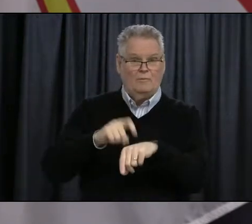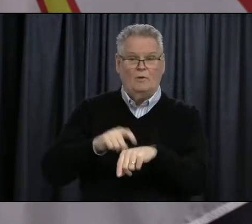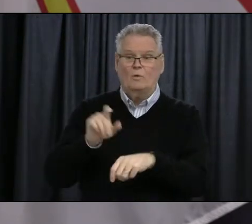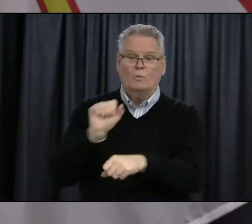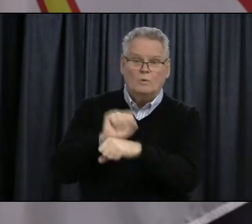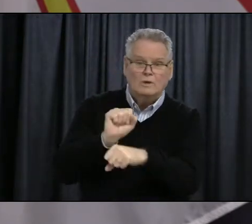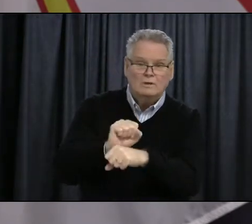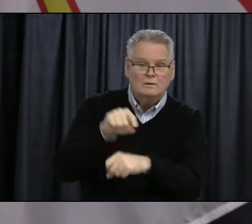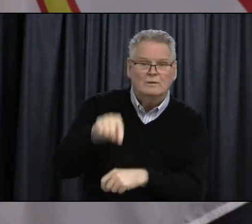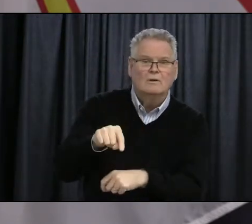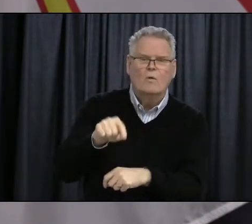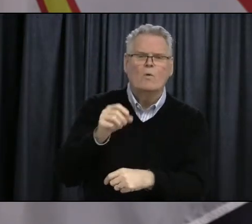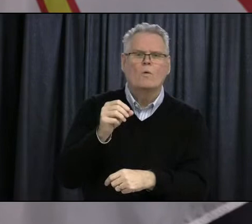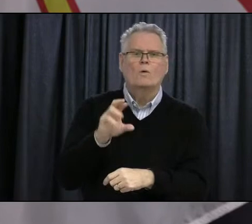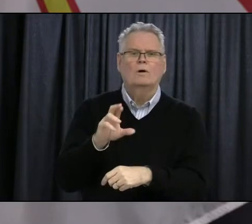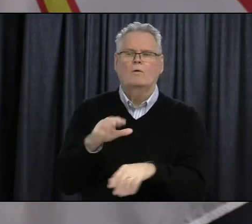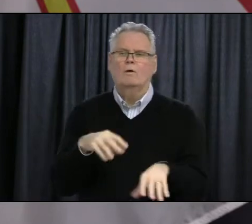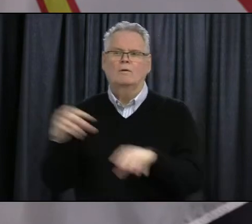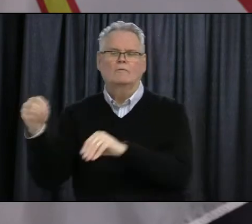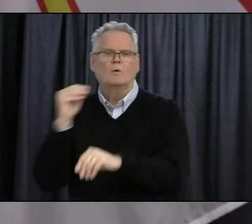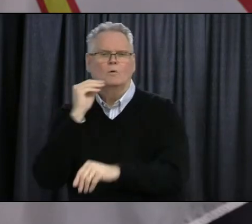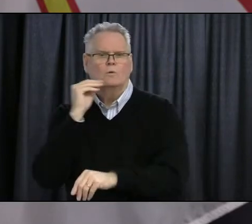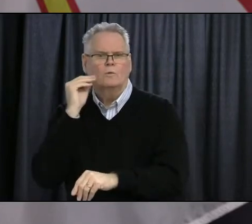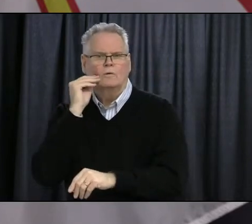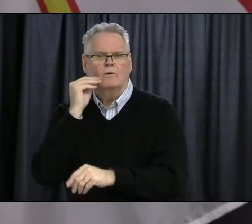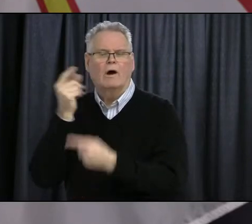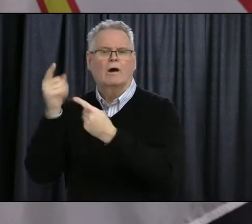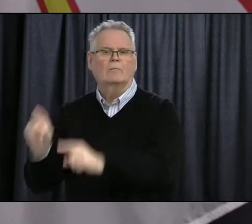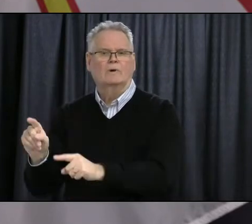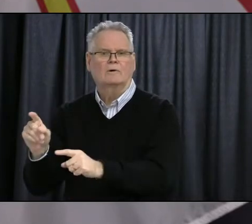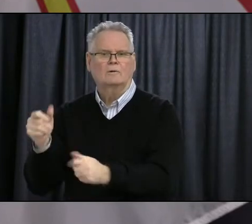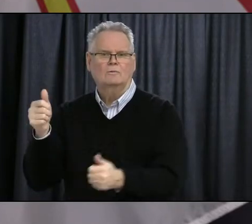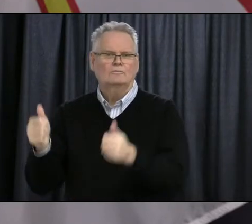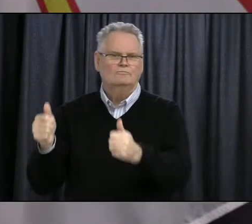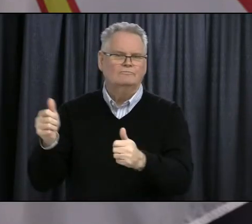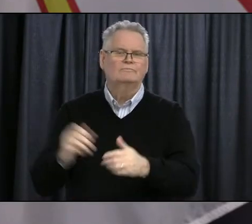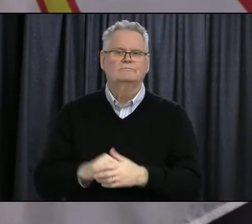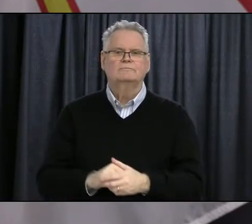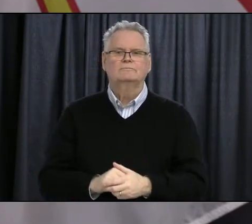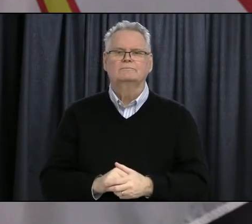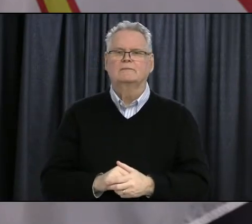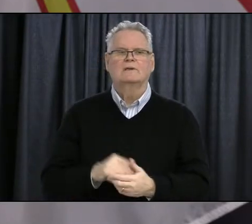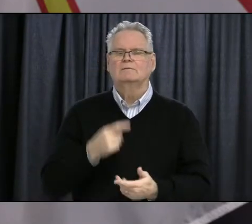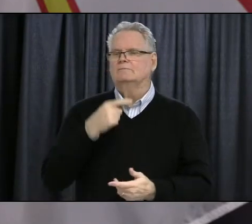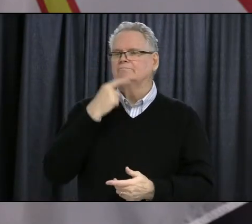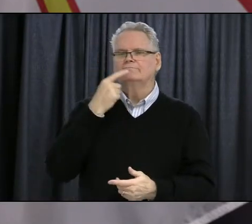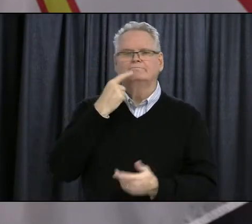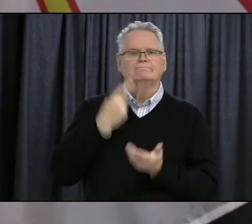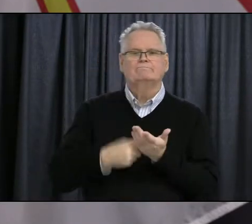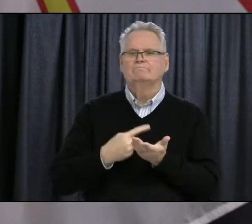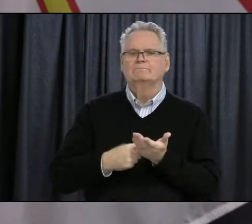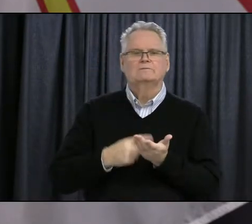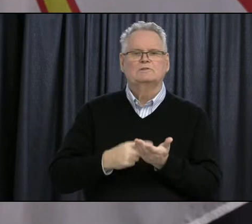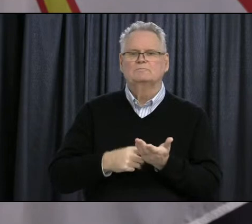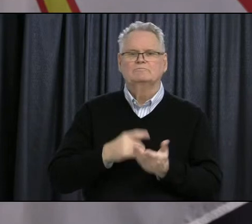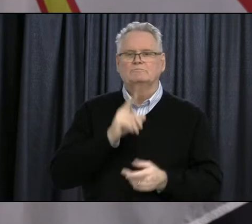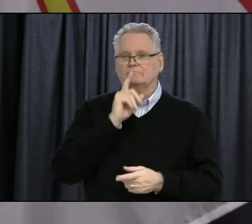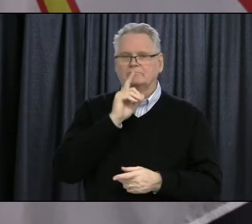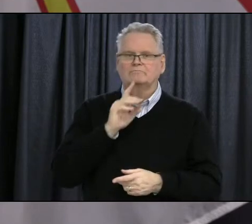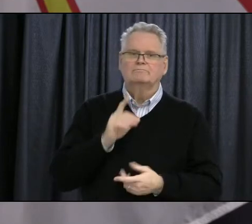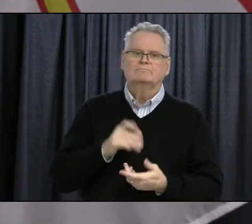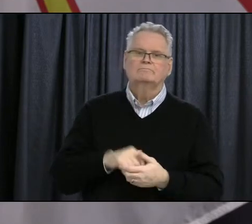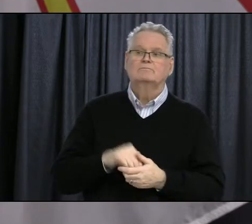of somebody's condition, but public health in Nova Scotia is certainly working through all those